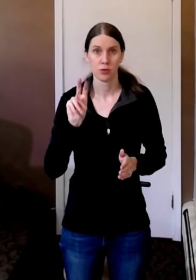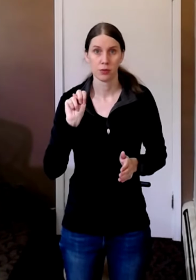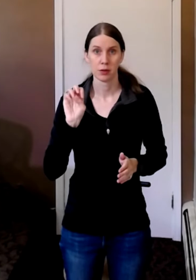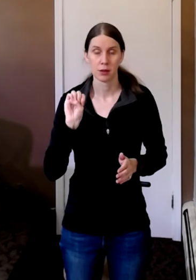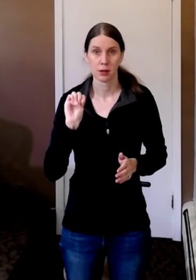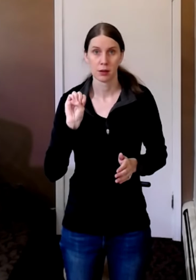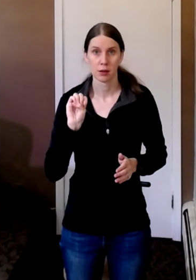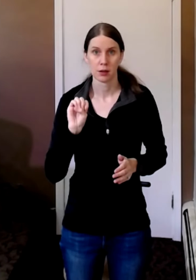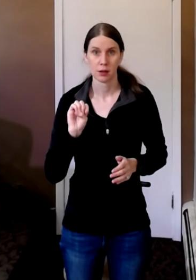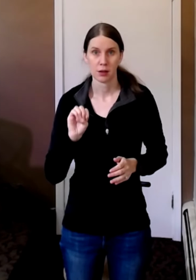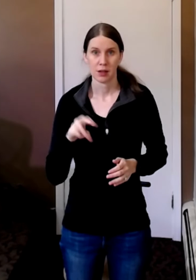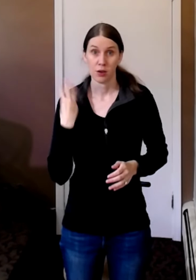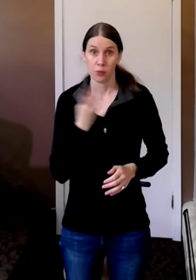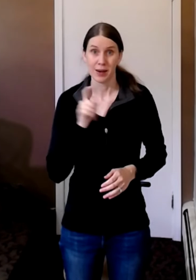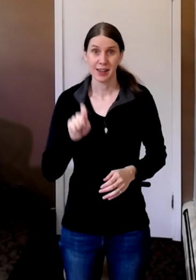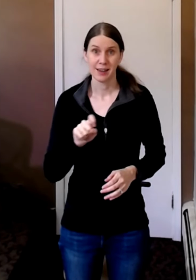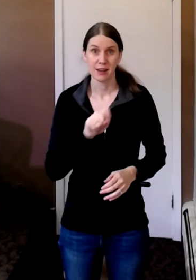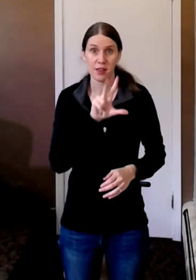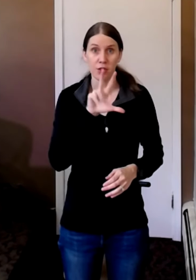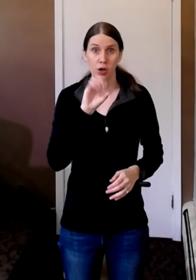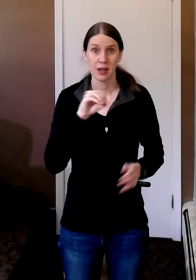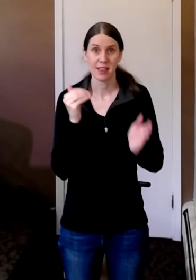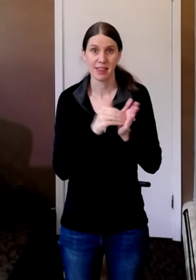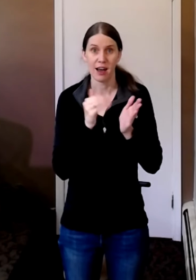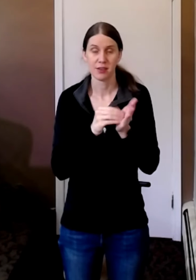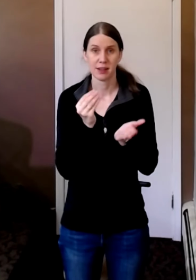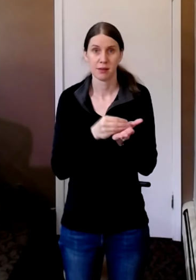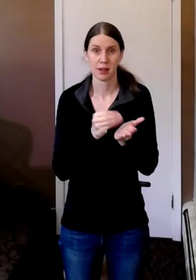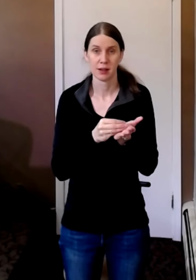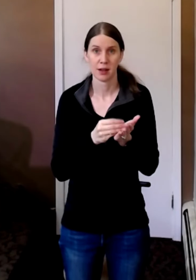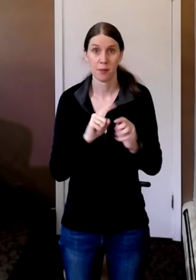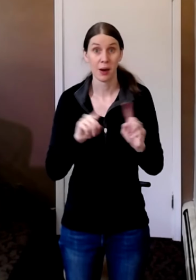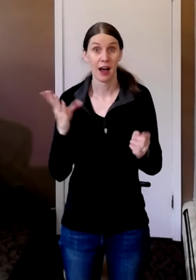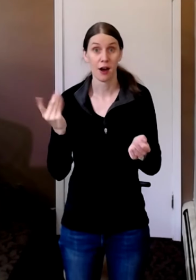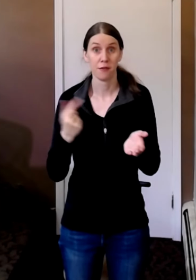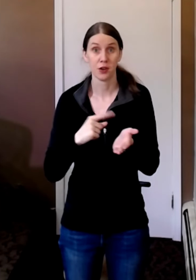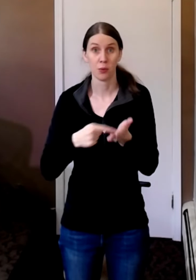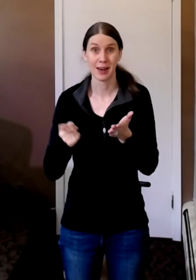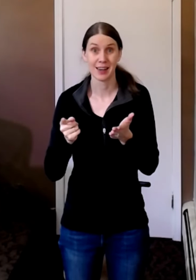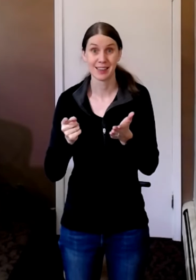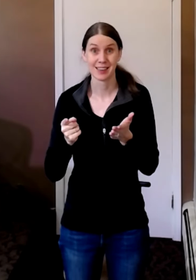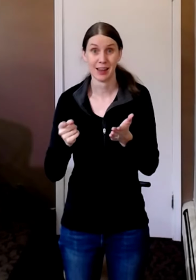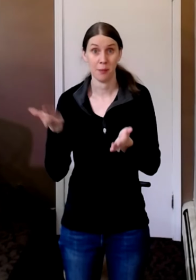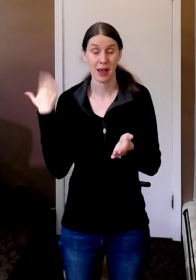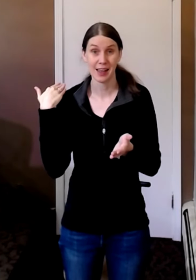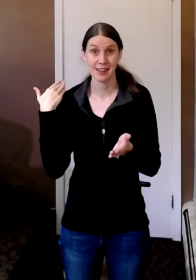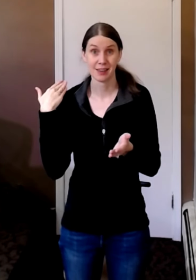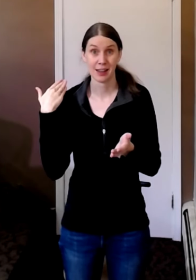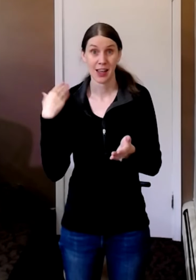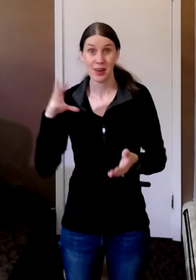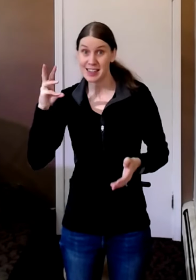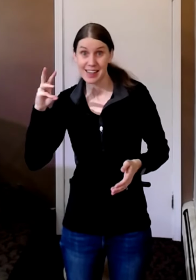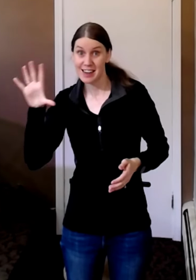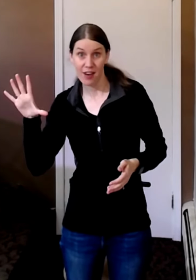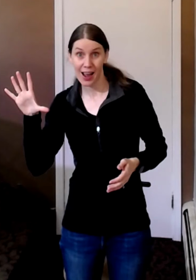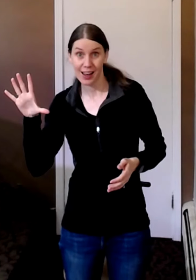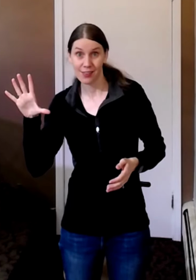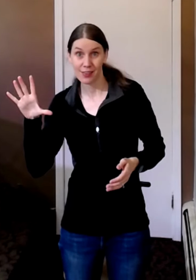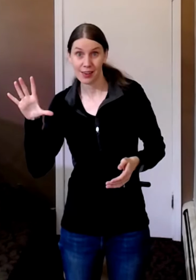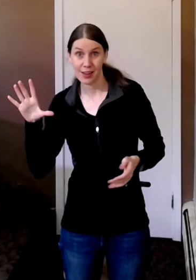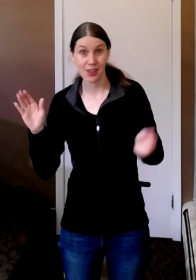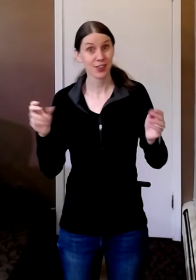there. We're still short about 30,000, but just a few weeks ago we were asking for 65. So we praise